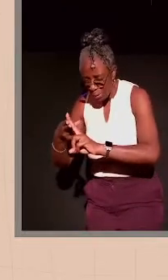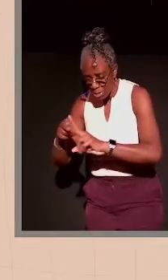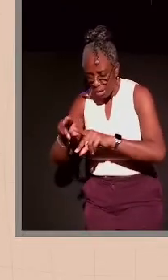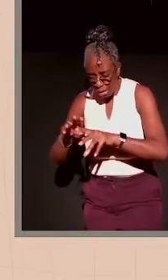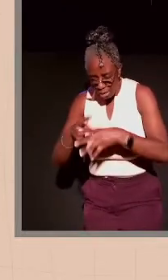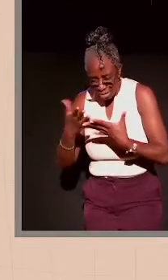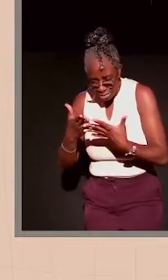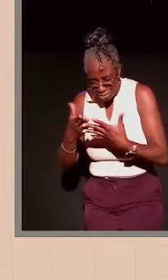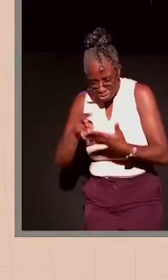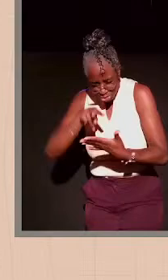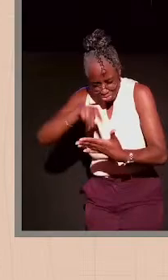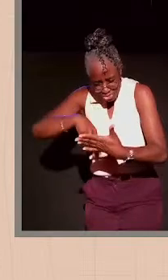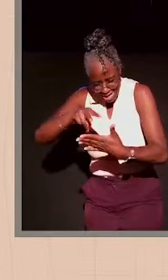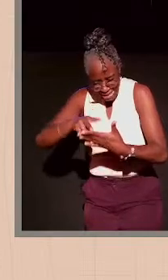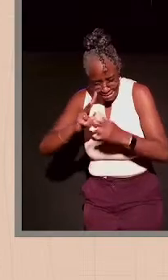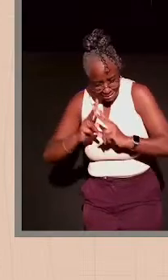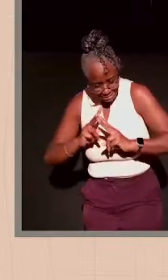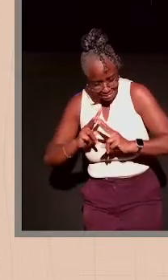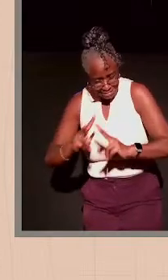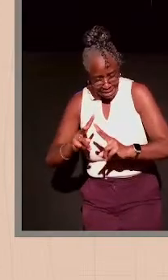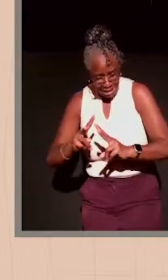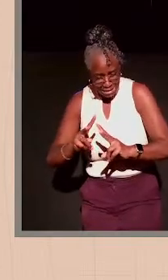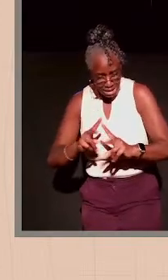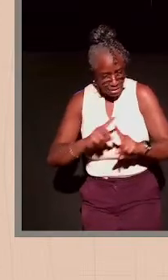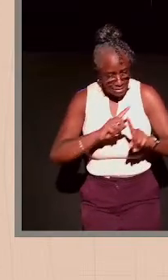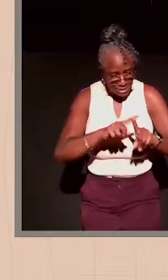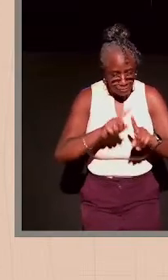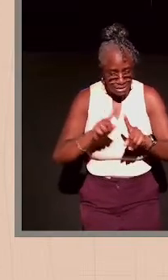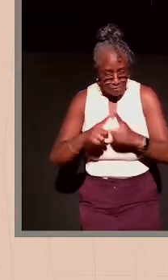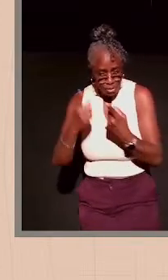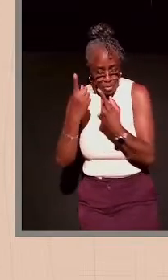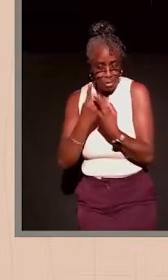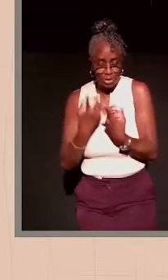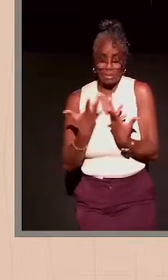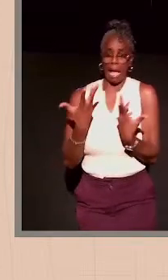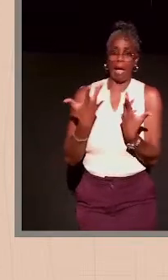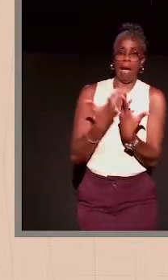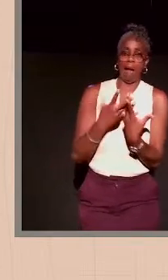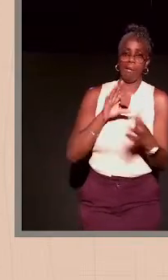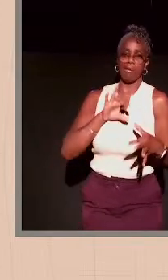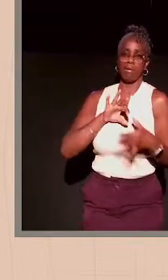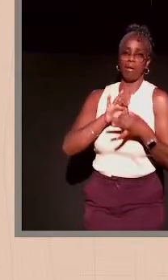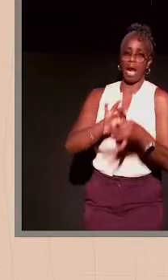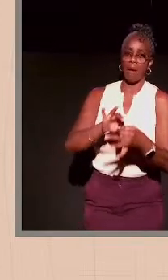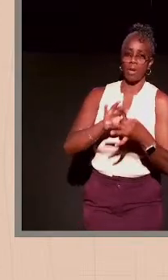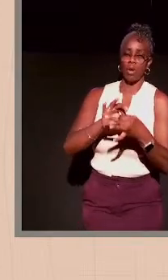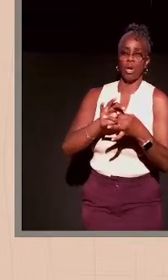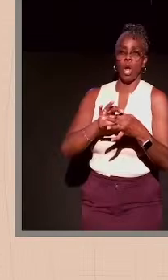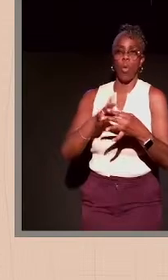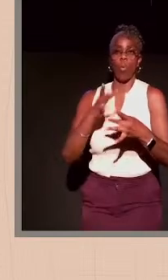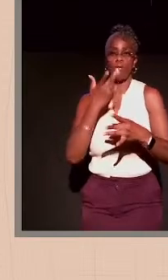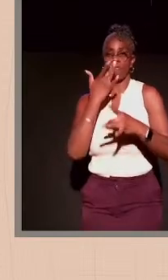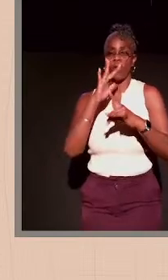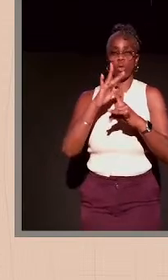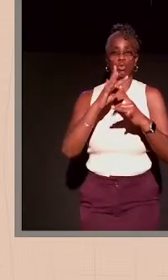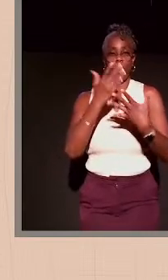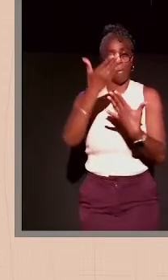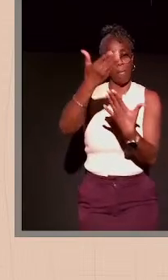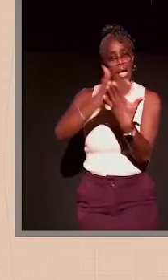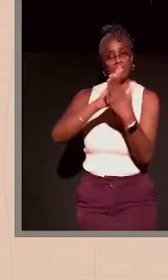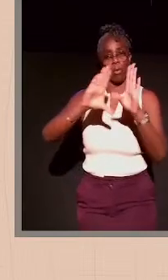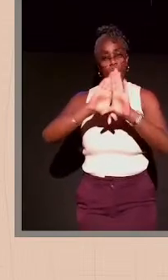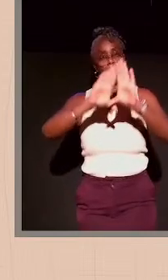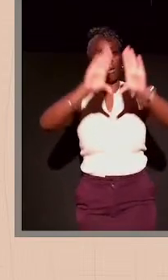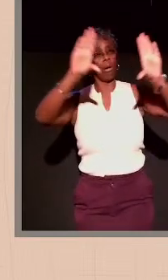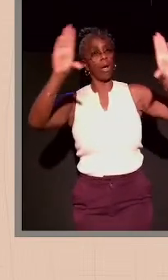harder to see how different objects are connected with the virtual patch boards,